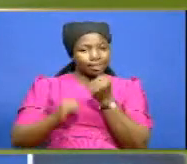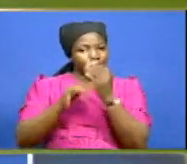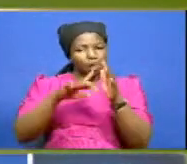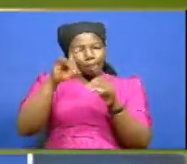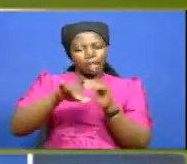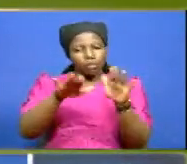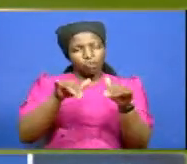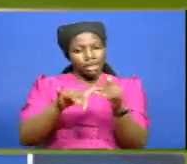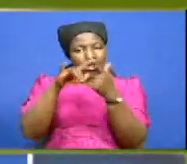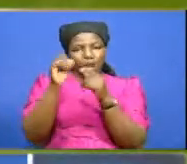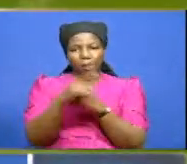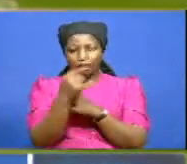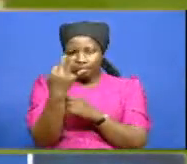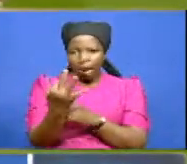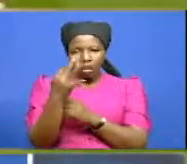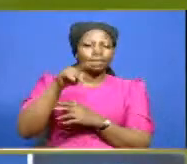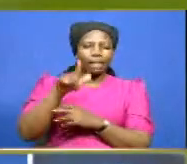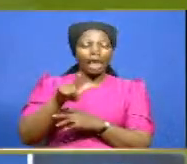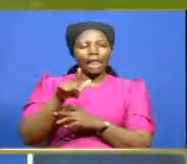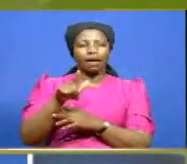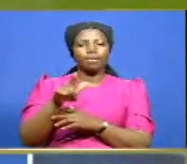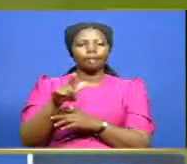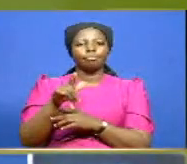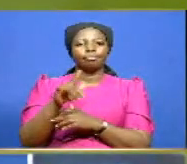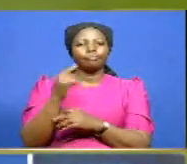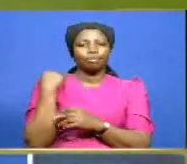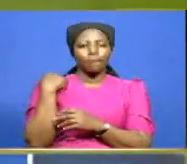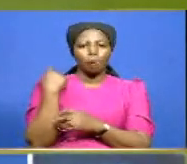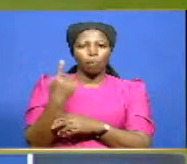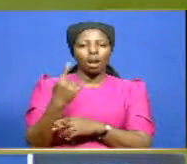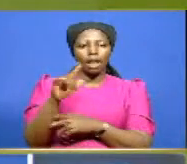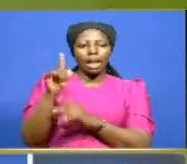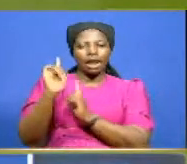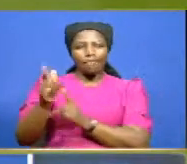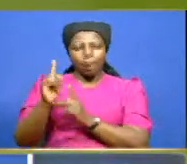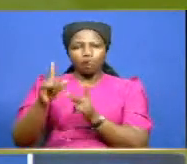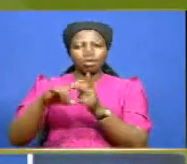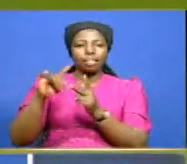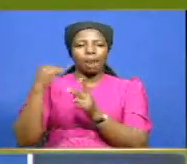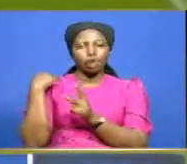April next year to assess the second-placed Leicester.